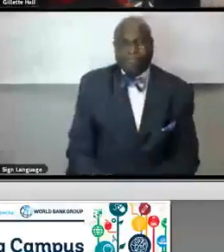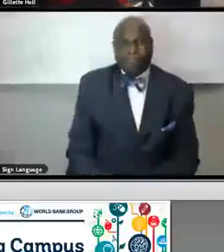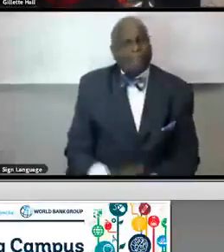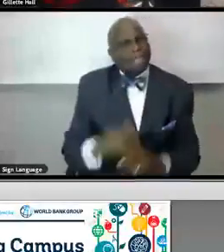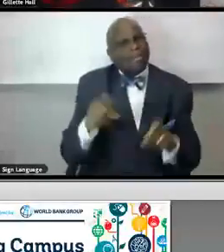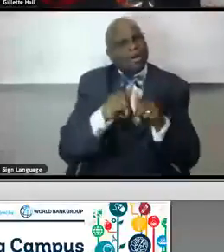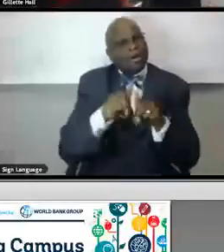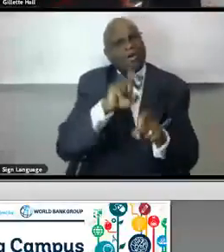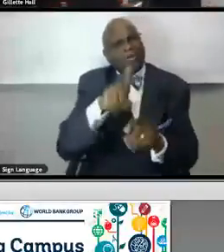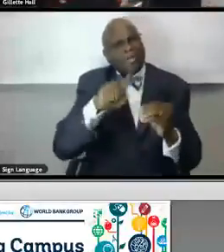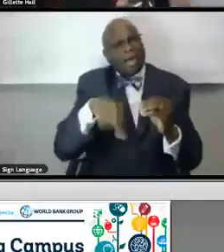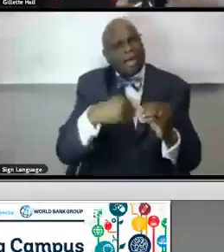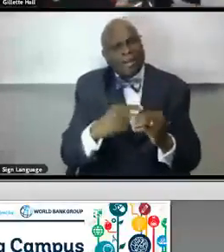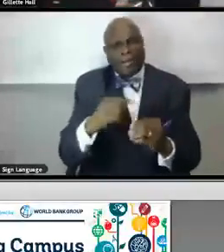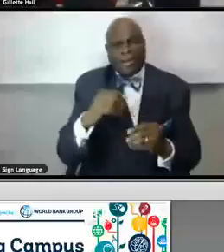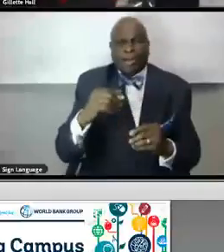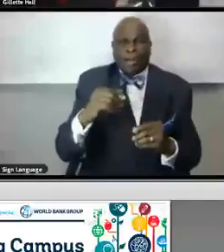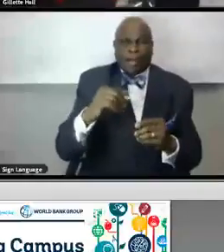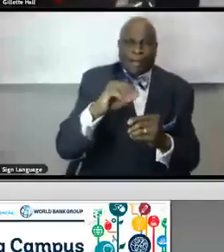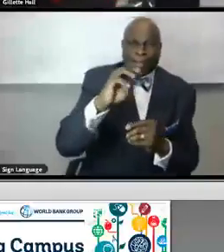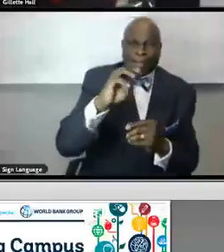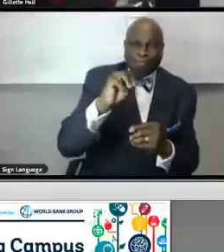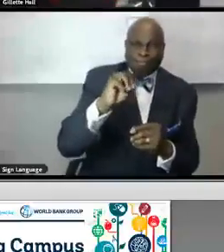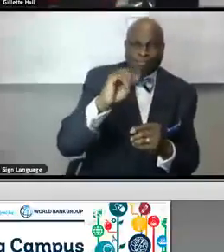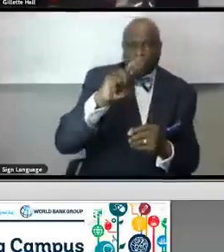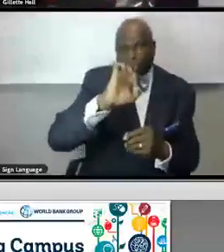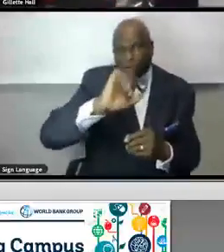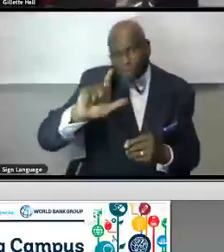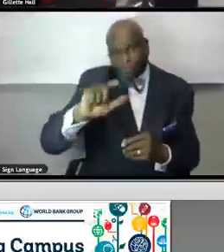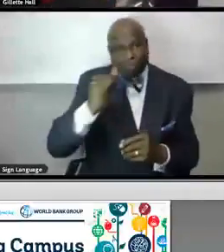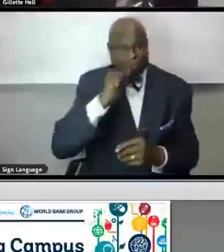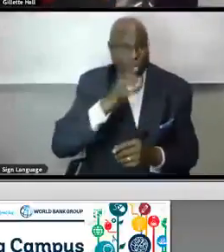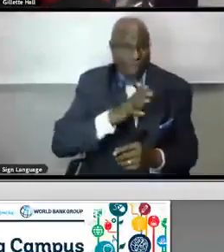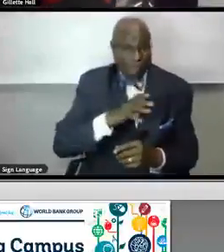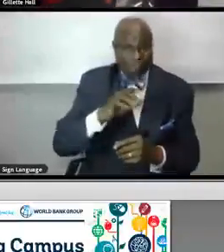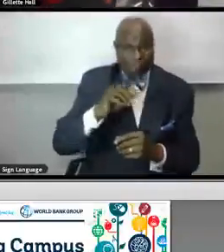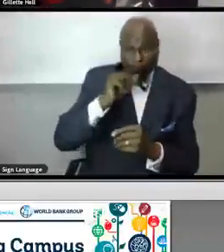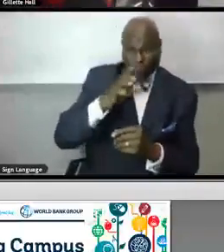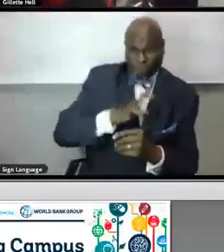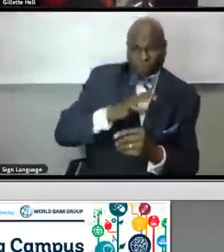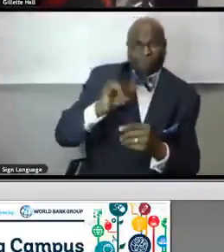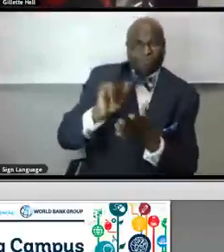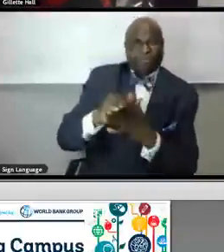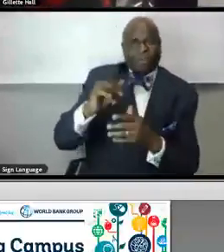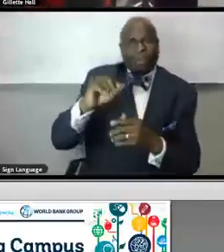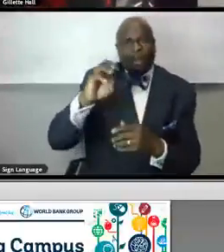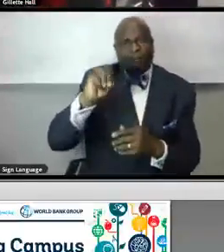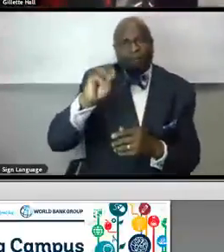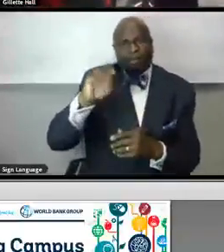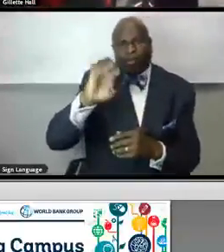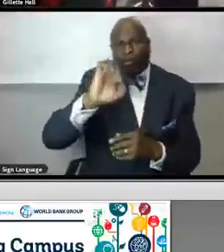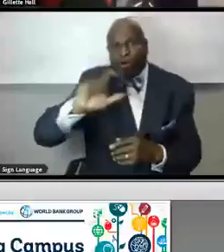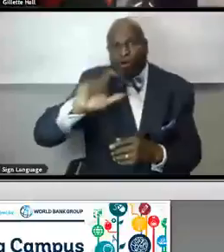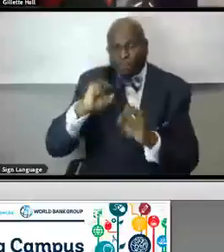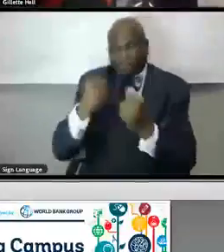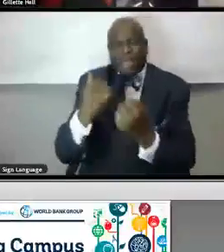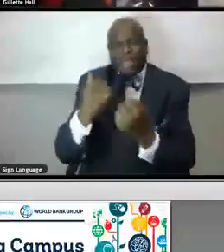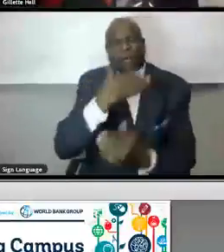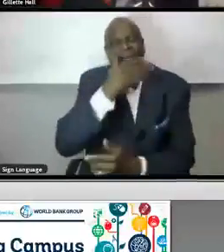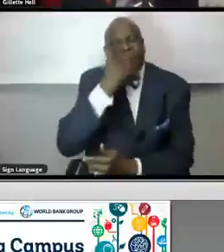also a question about matrilineal societies and whether Indigenous women that come from matrilineal societies have